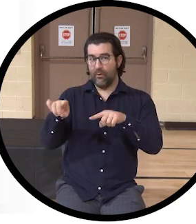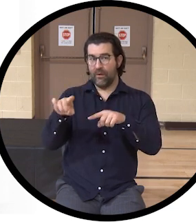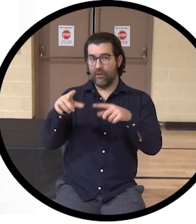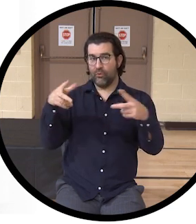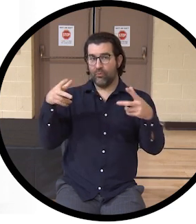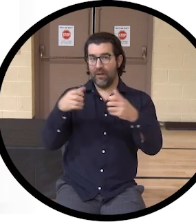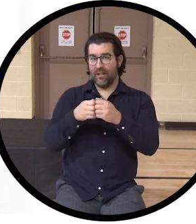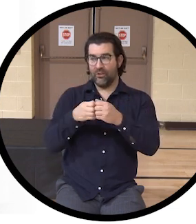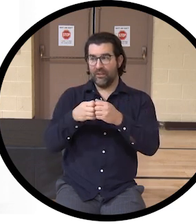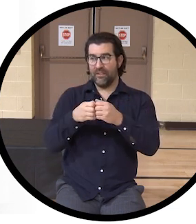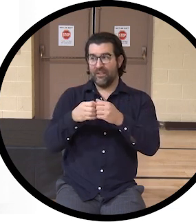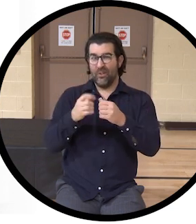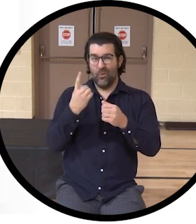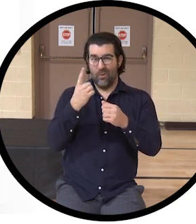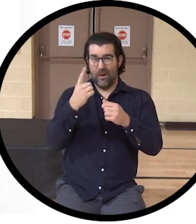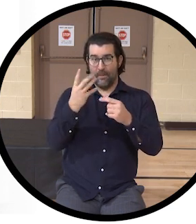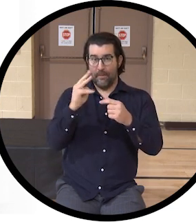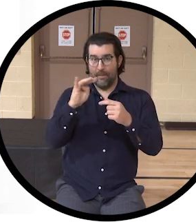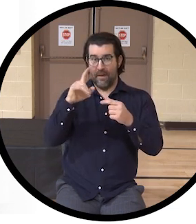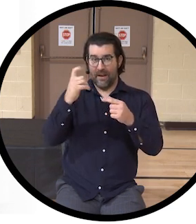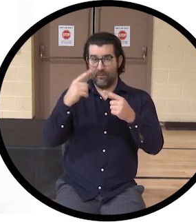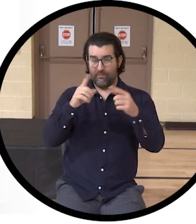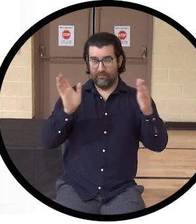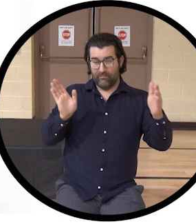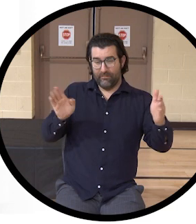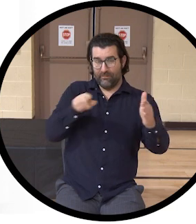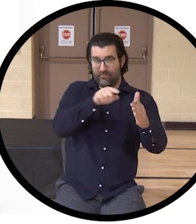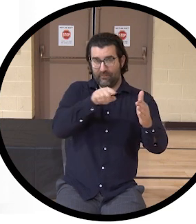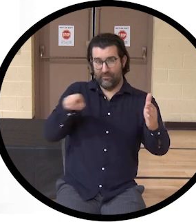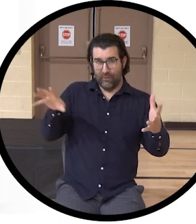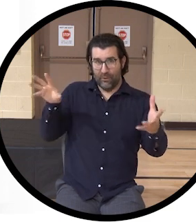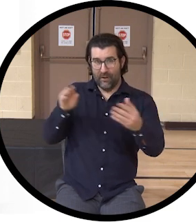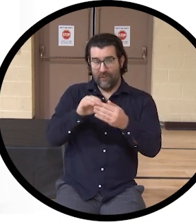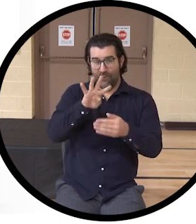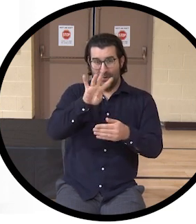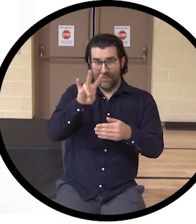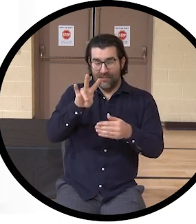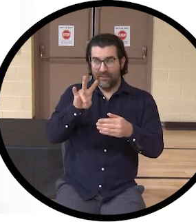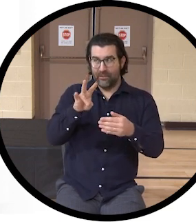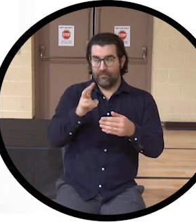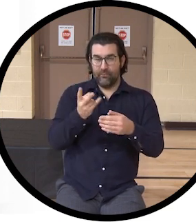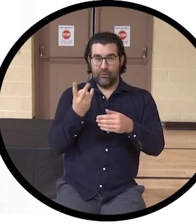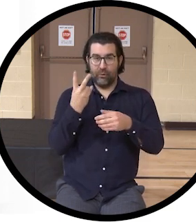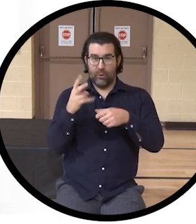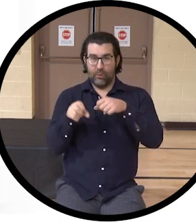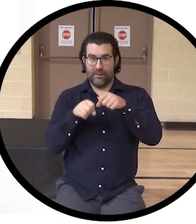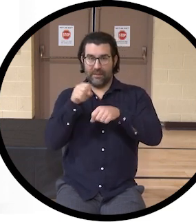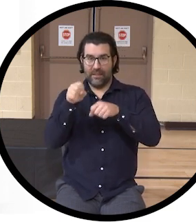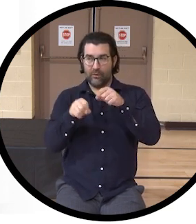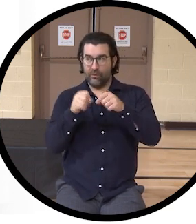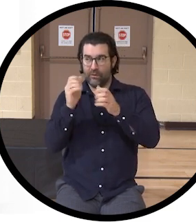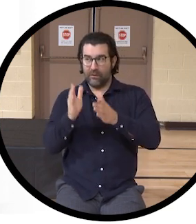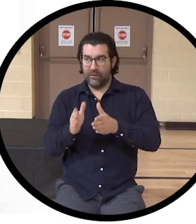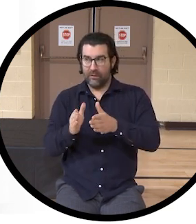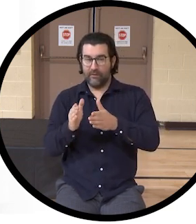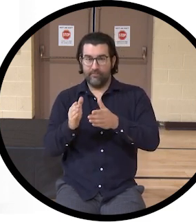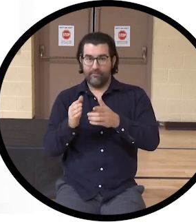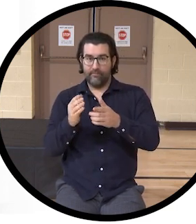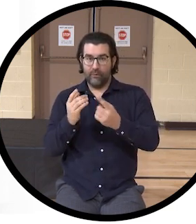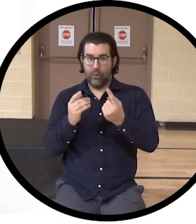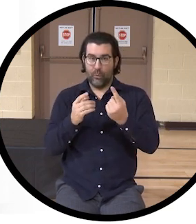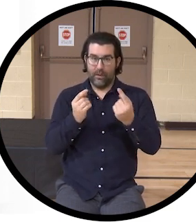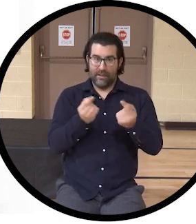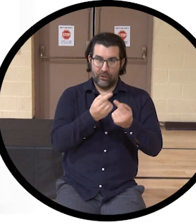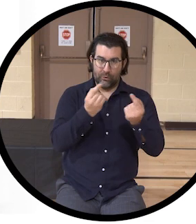in less than a mile is a lot of crashes. That's included 2 bicycle crashes that had resulted in